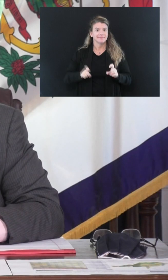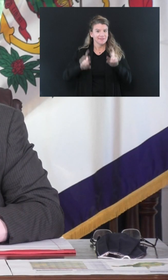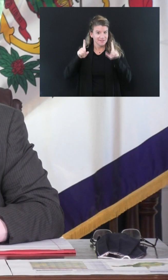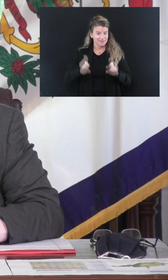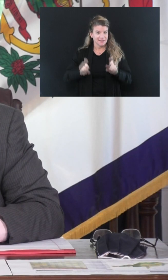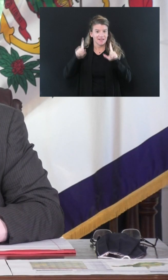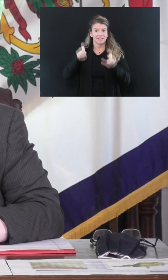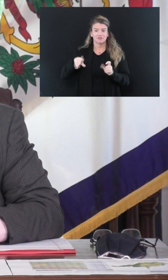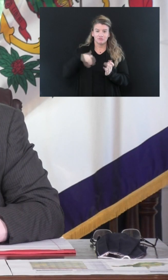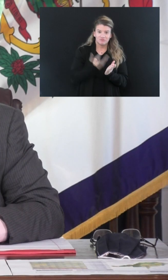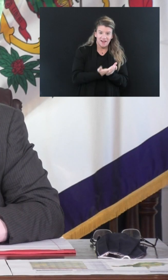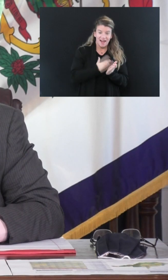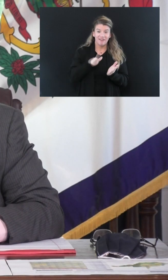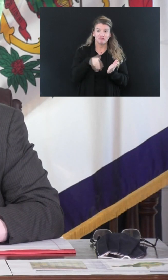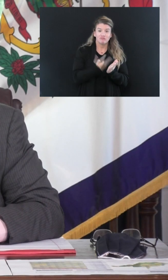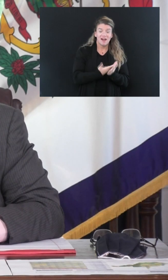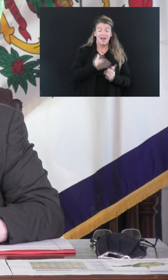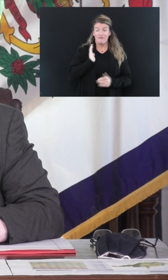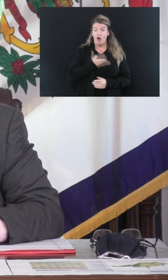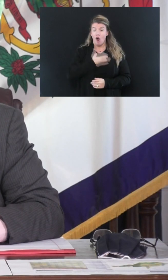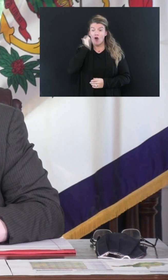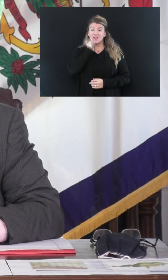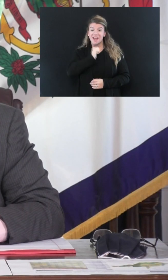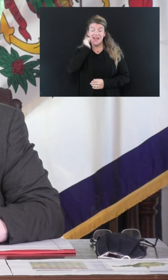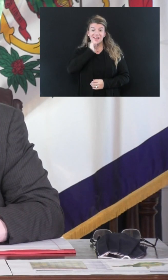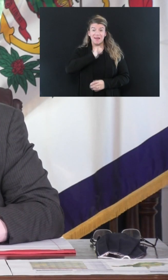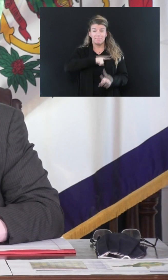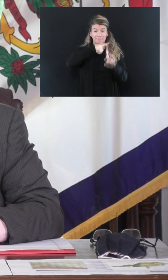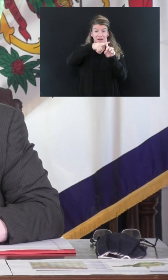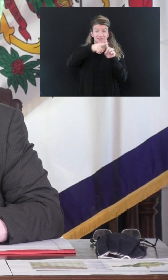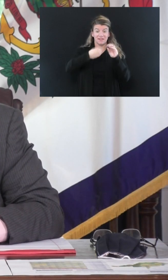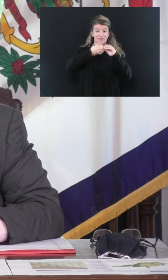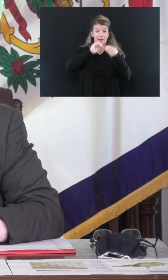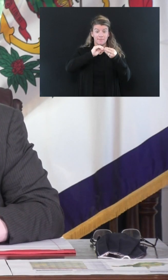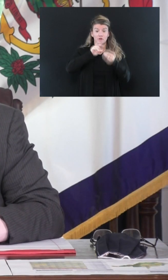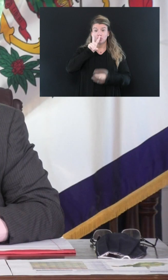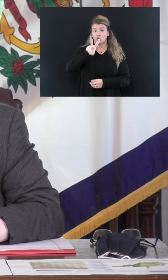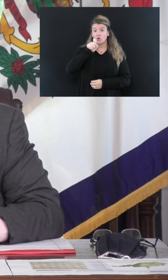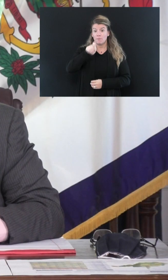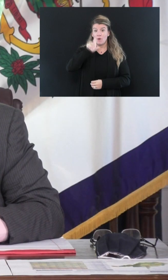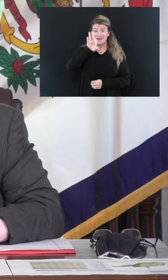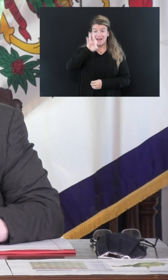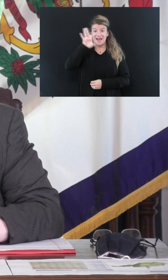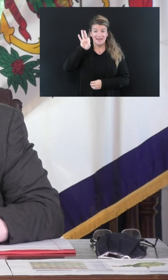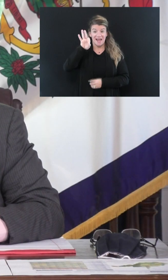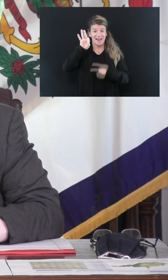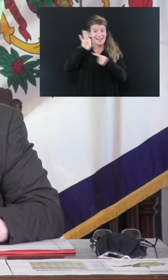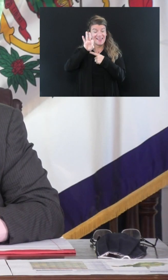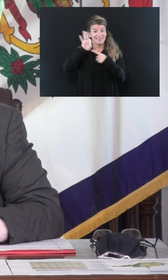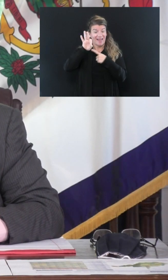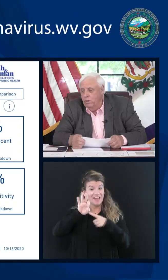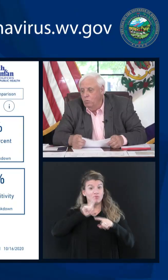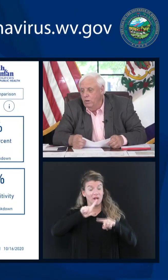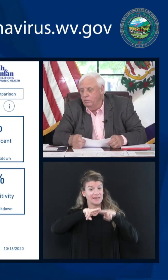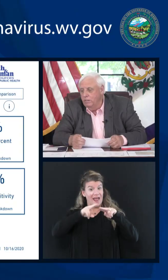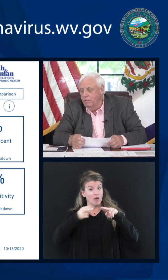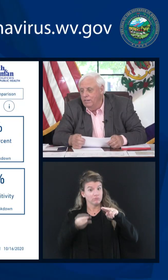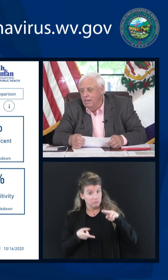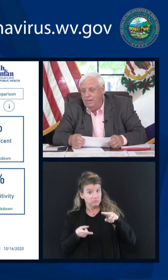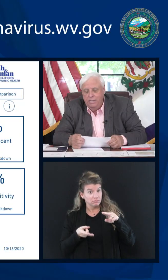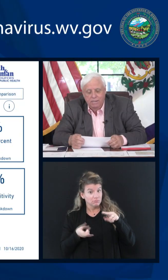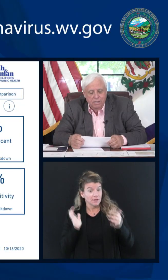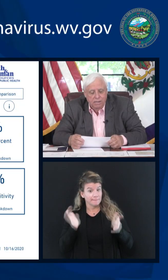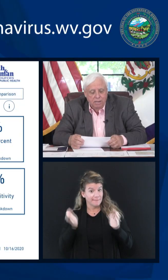and our daily positivity rate is at 2.99. That's really way down from where it was the